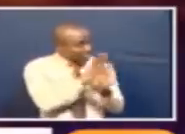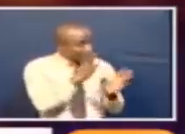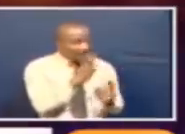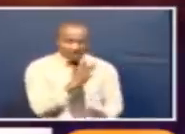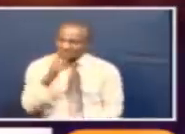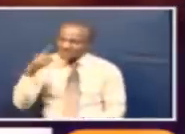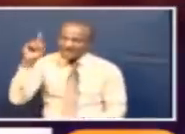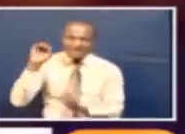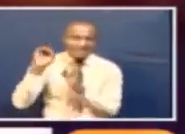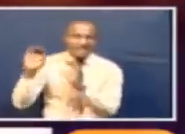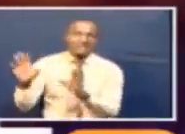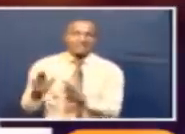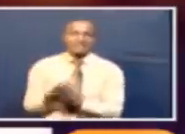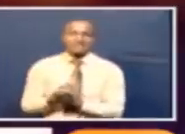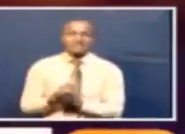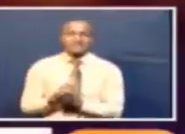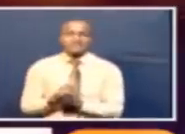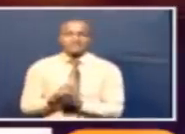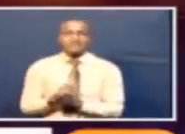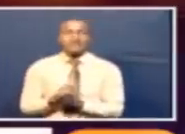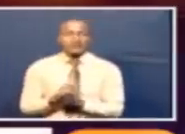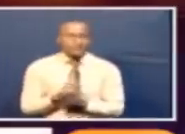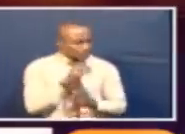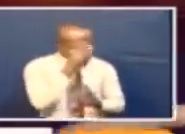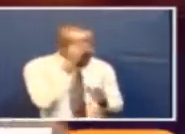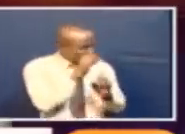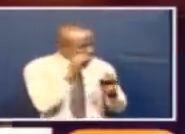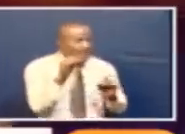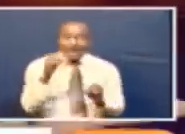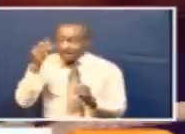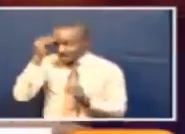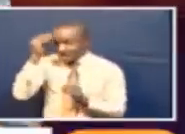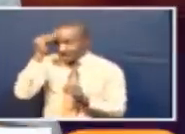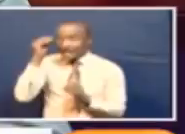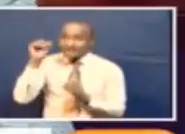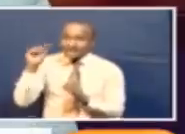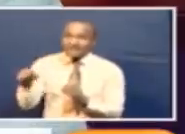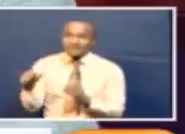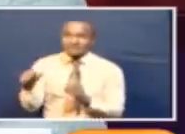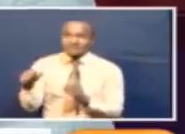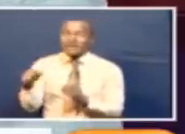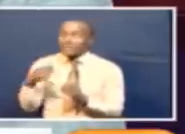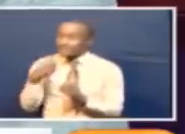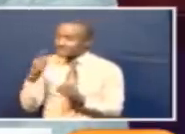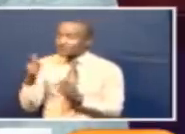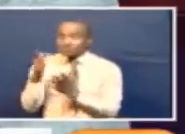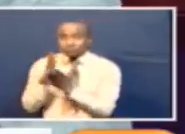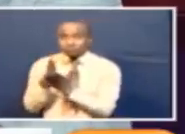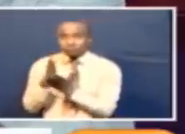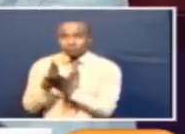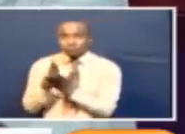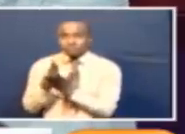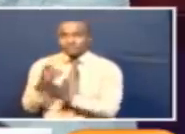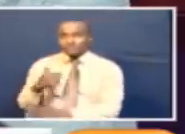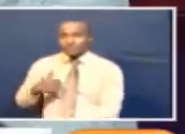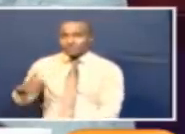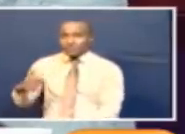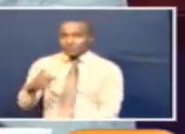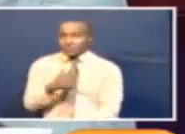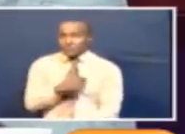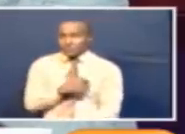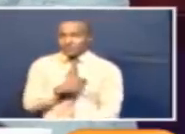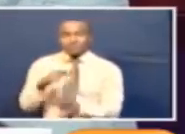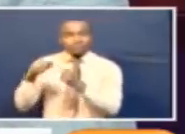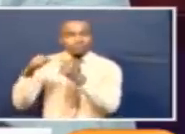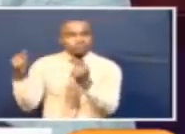you can learn from these doctors? Of course, there's a lot to learn cross-border. And I can tell you for sure that we are against